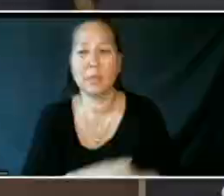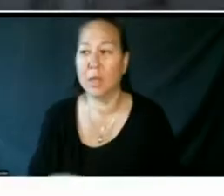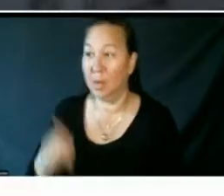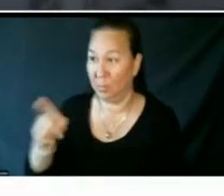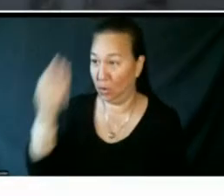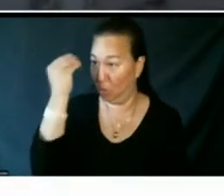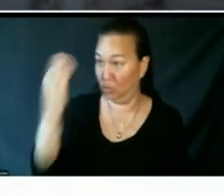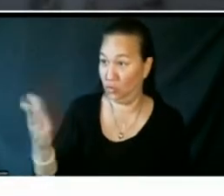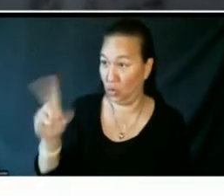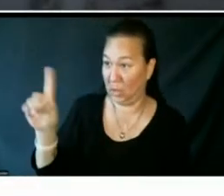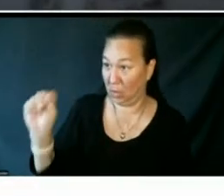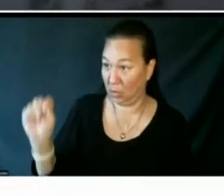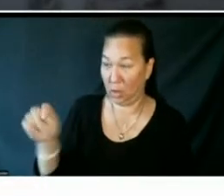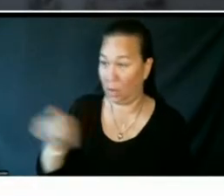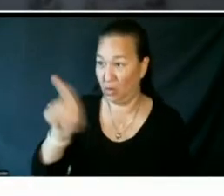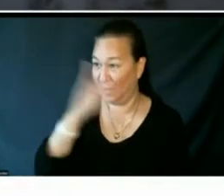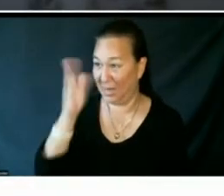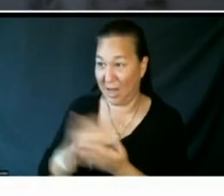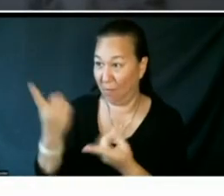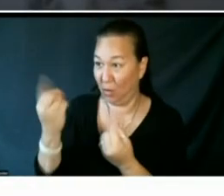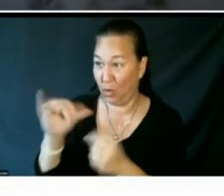I did, both times.